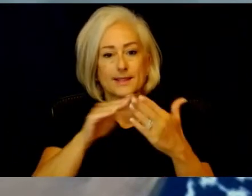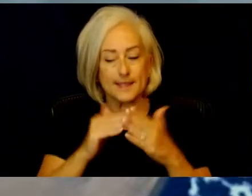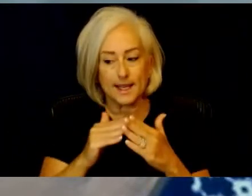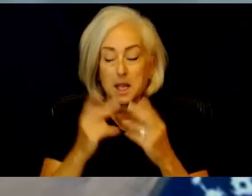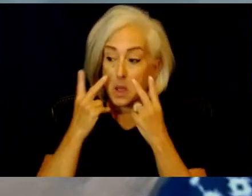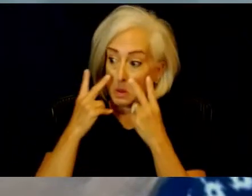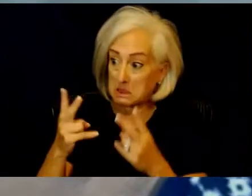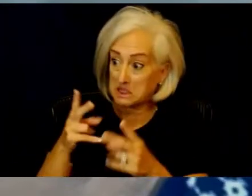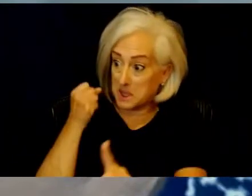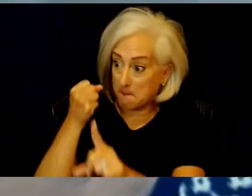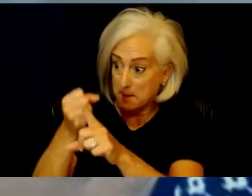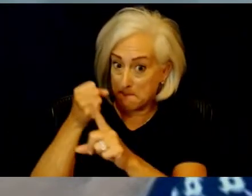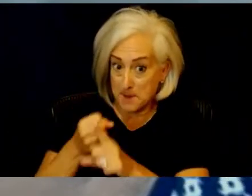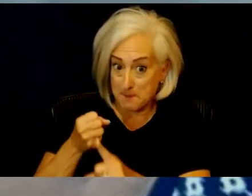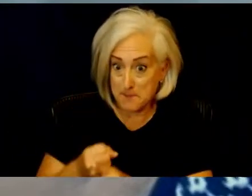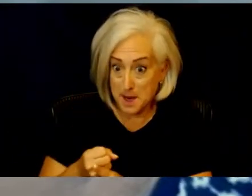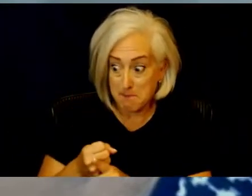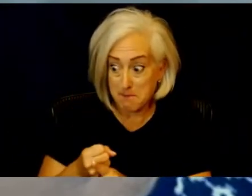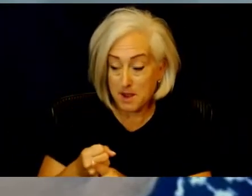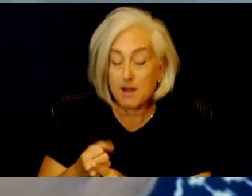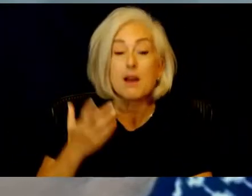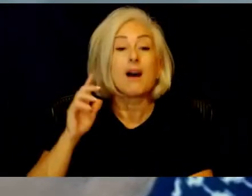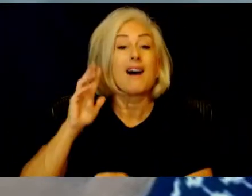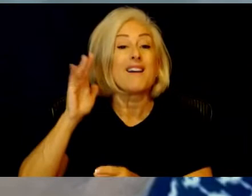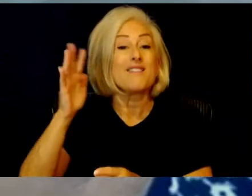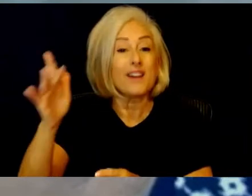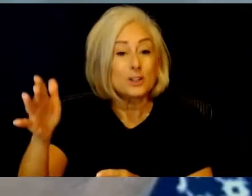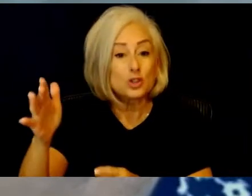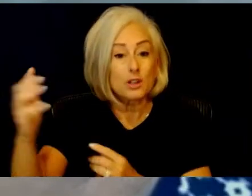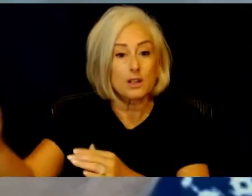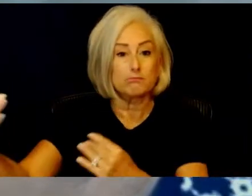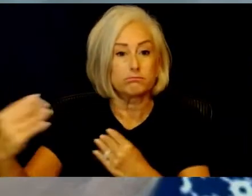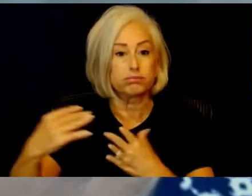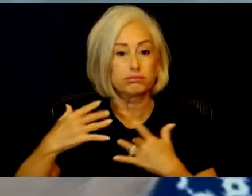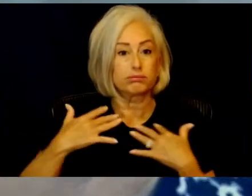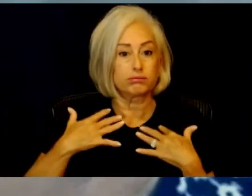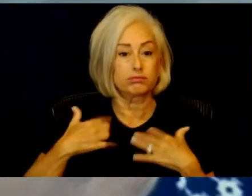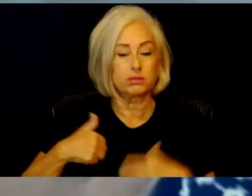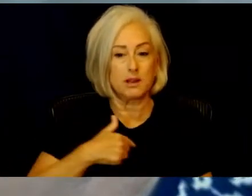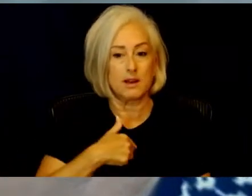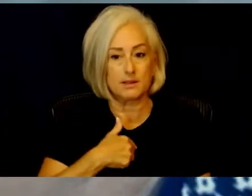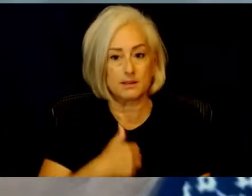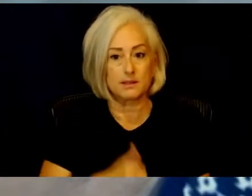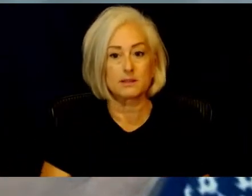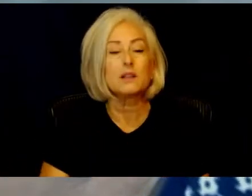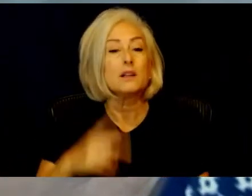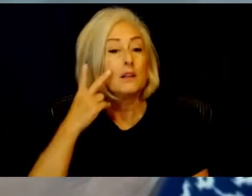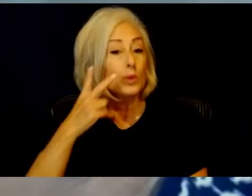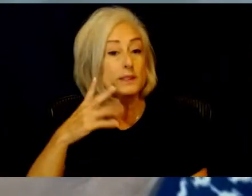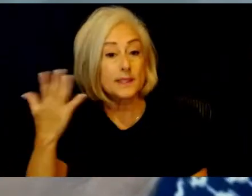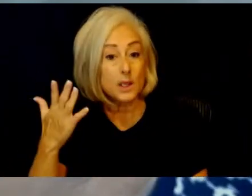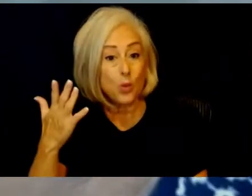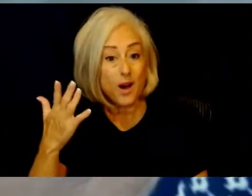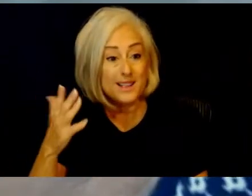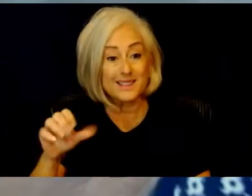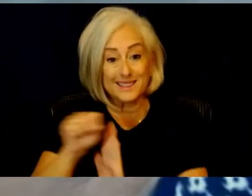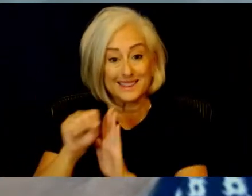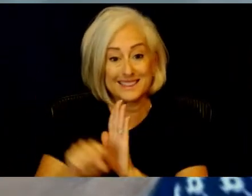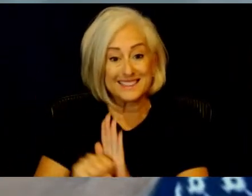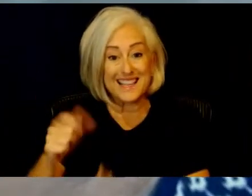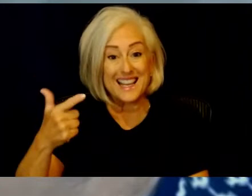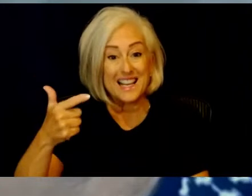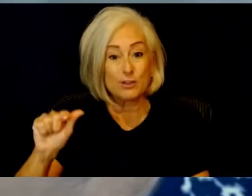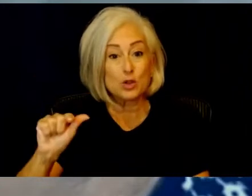sometimes that can be very predictive. What we're seeing in Georgia right now is that the entire western half of the state is in that high